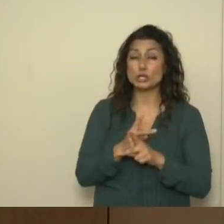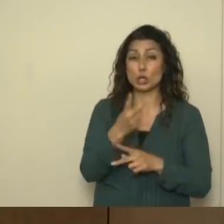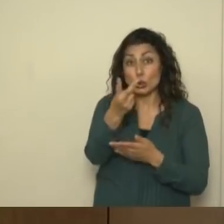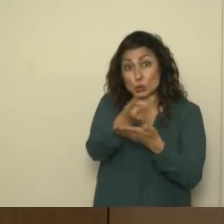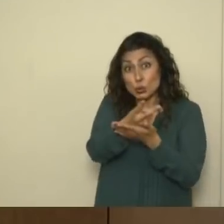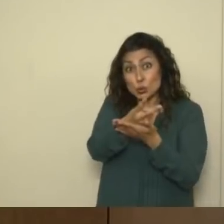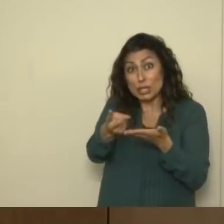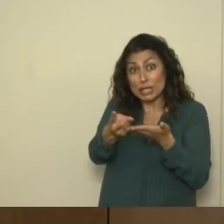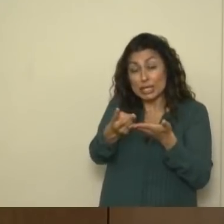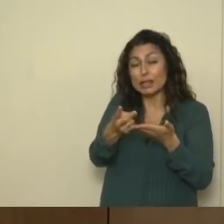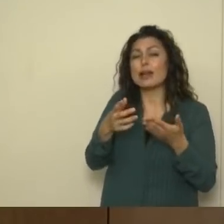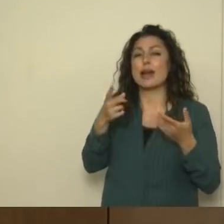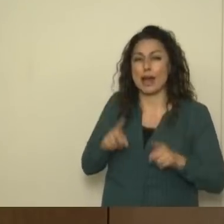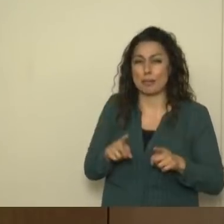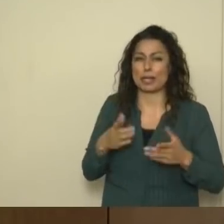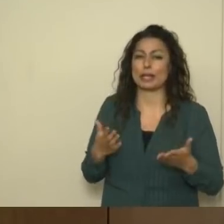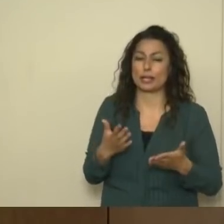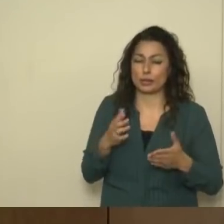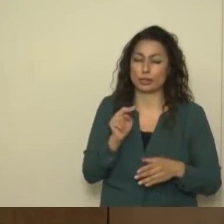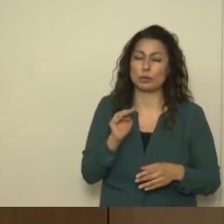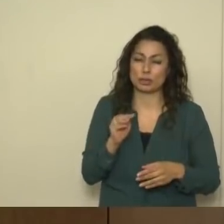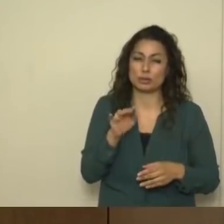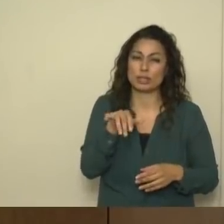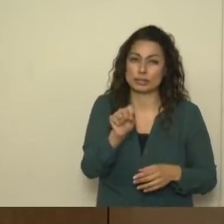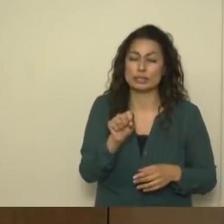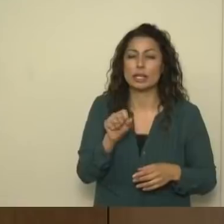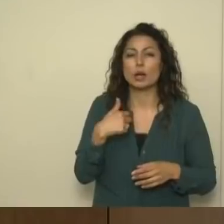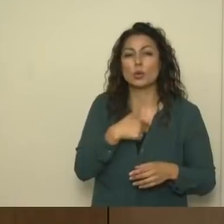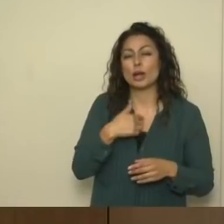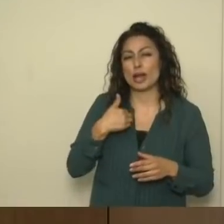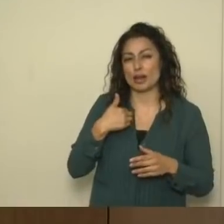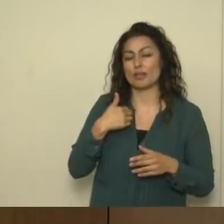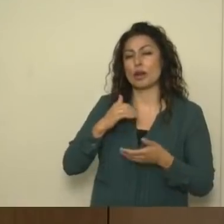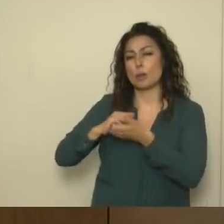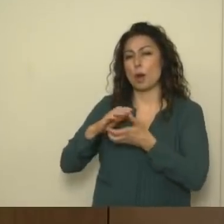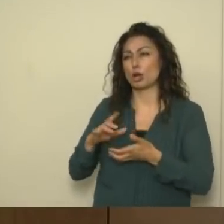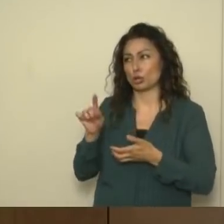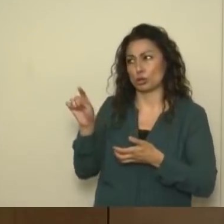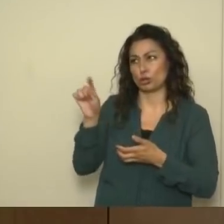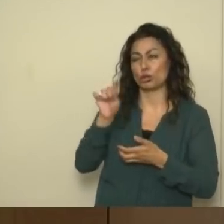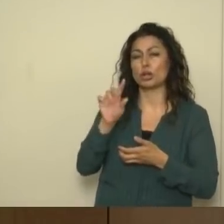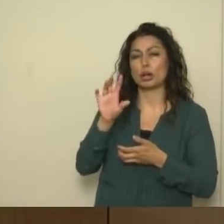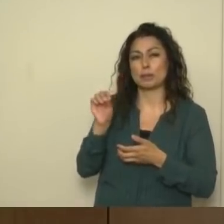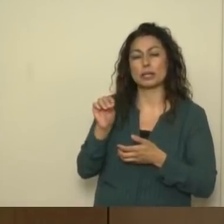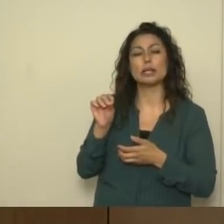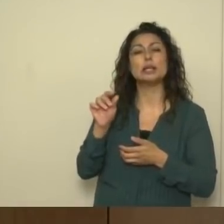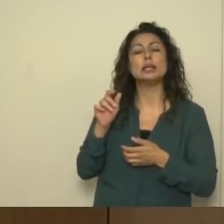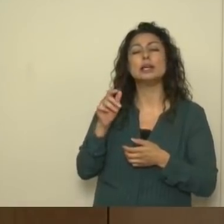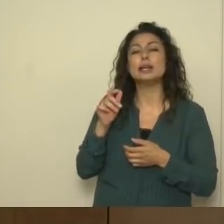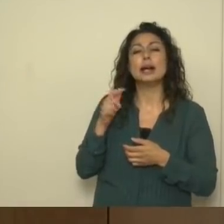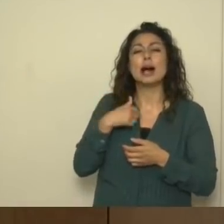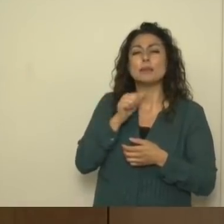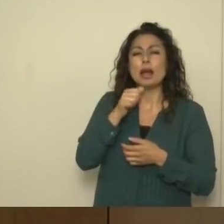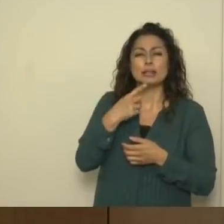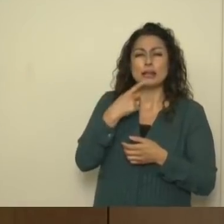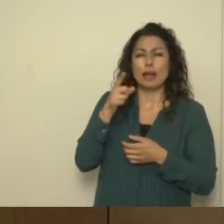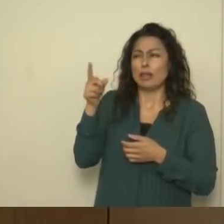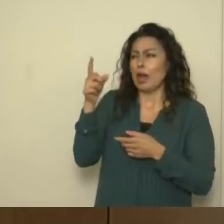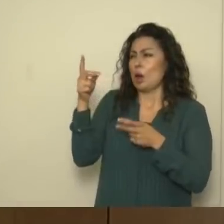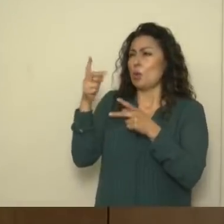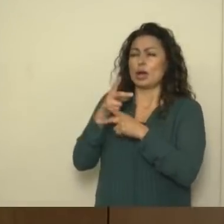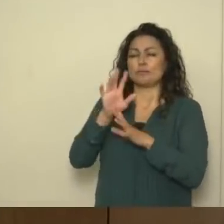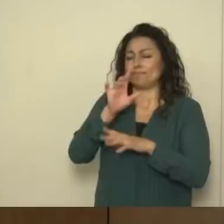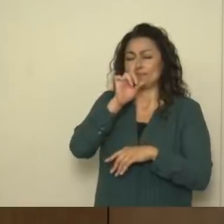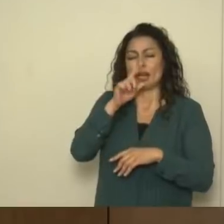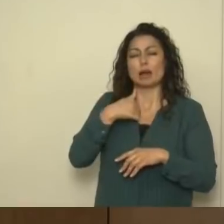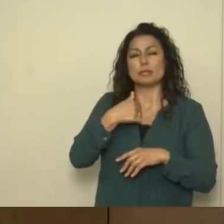weeks. This is happening in New Mexico. So we've got partners who are all, I'm not trying to say that they're worse than anybody, I'm